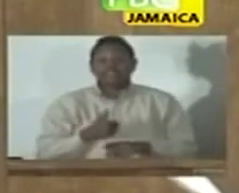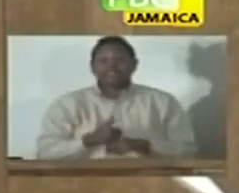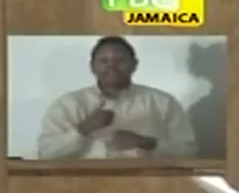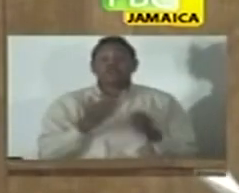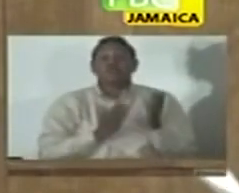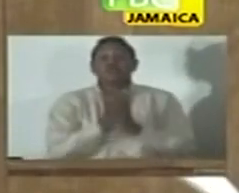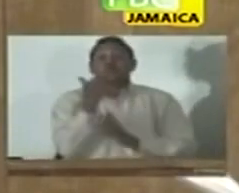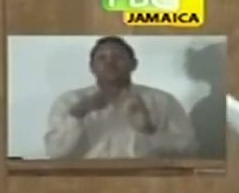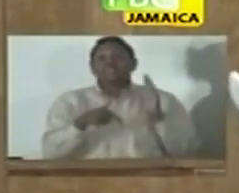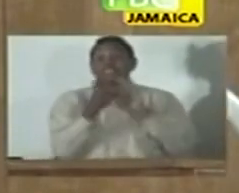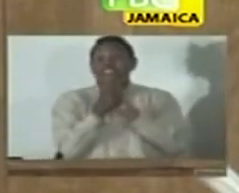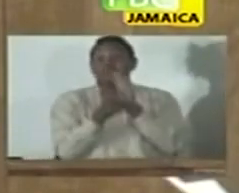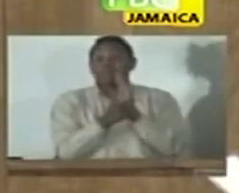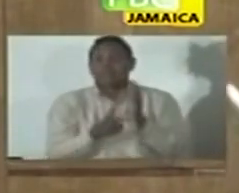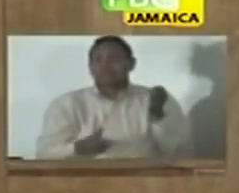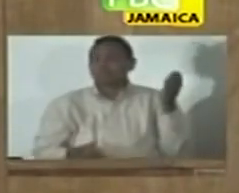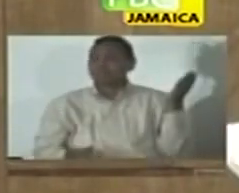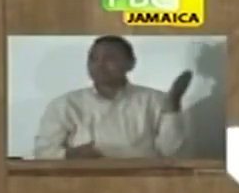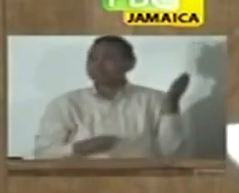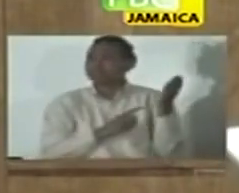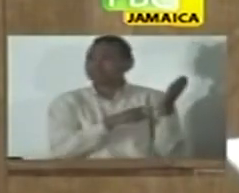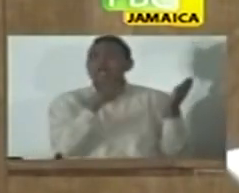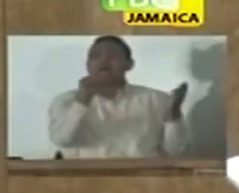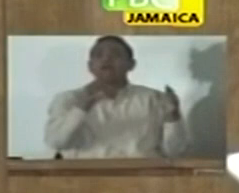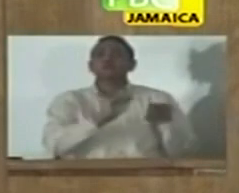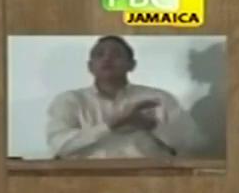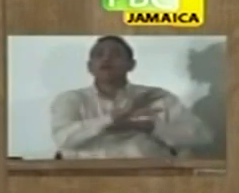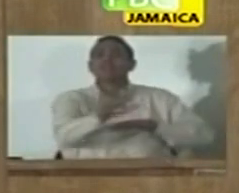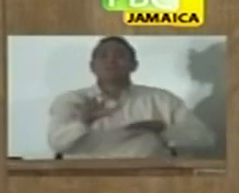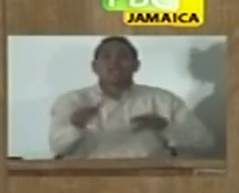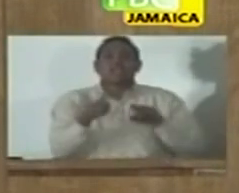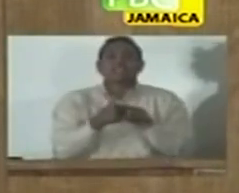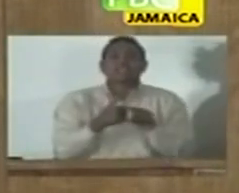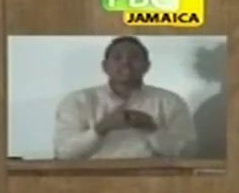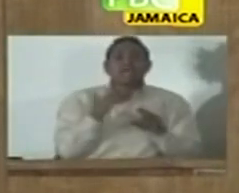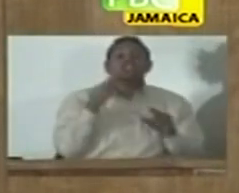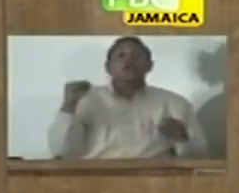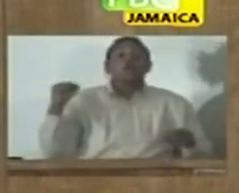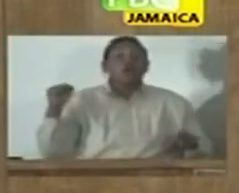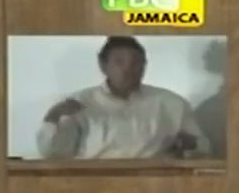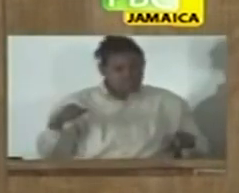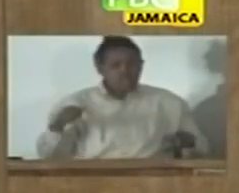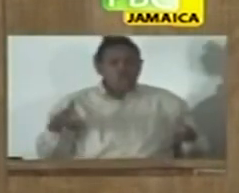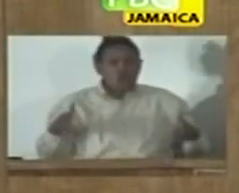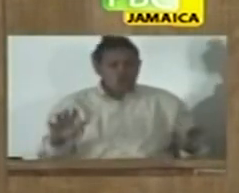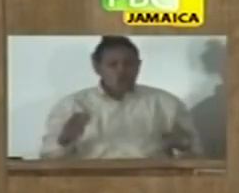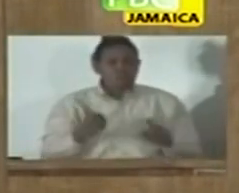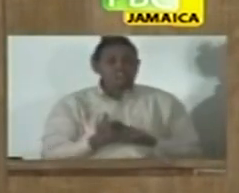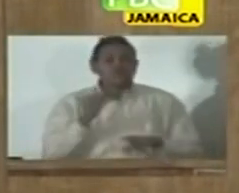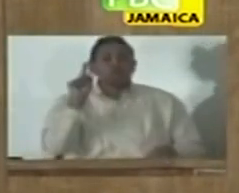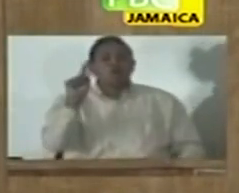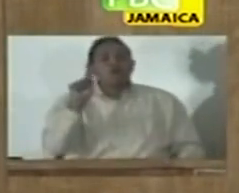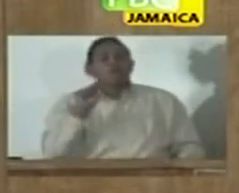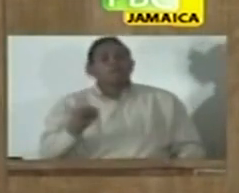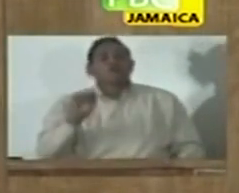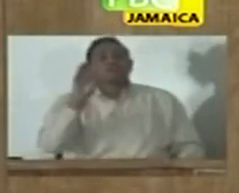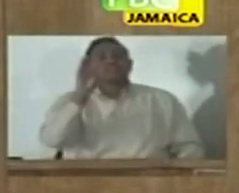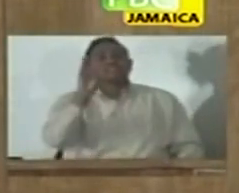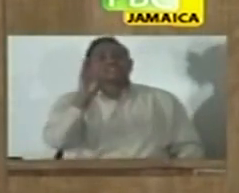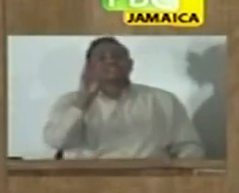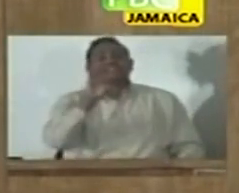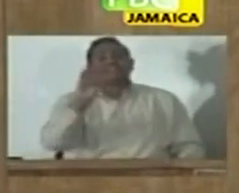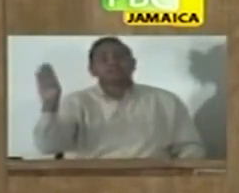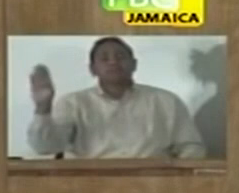bill, is being asked to advise and consent on $1.6